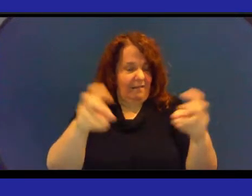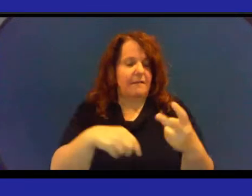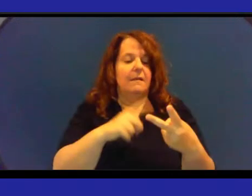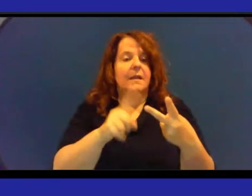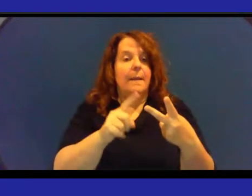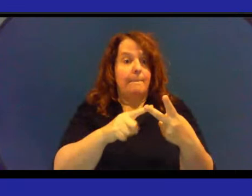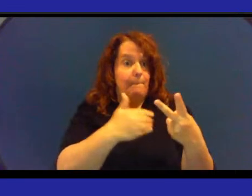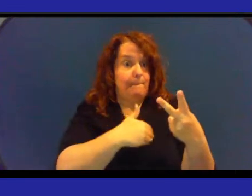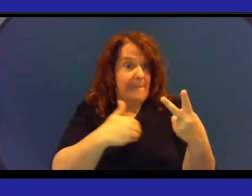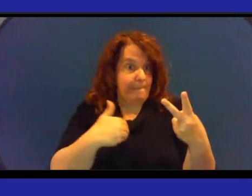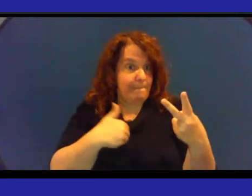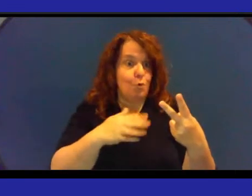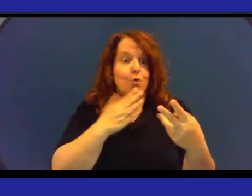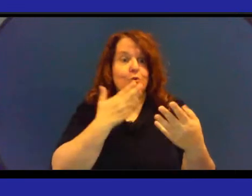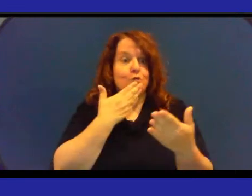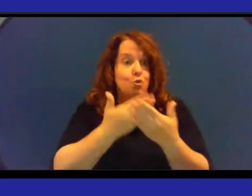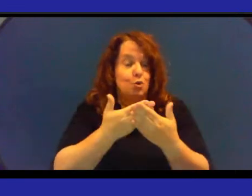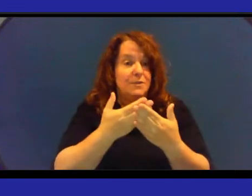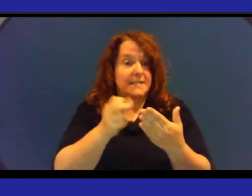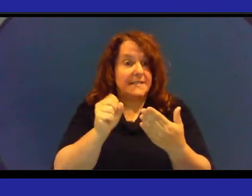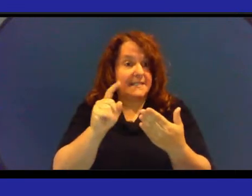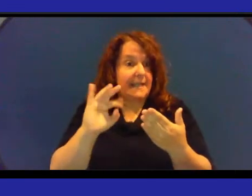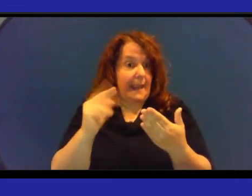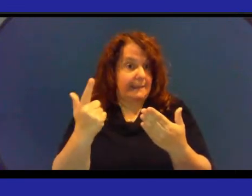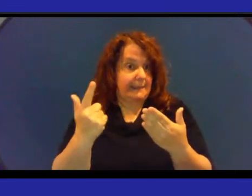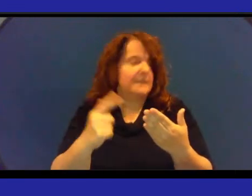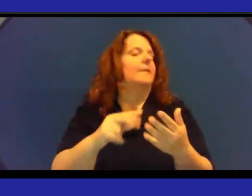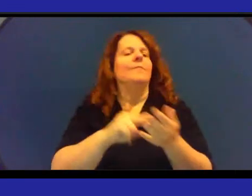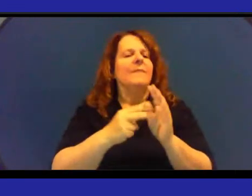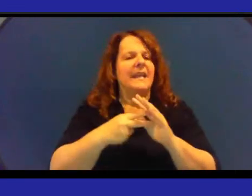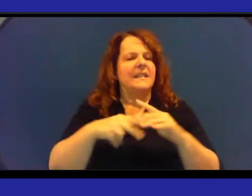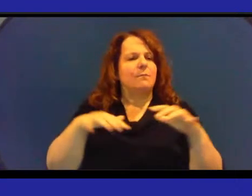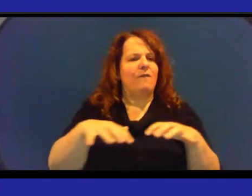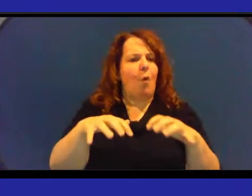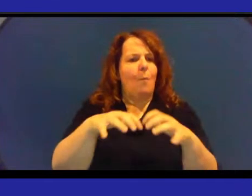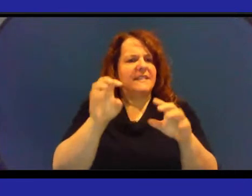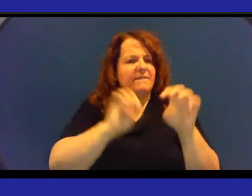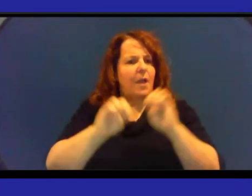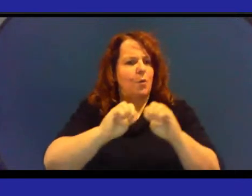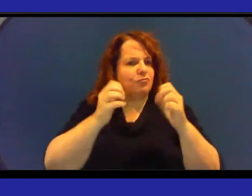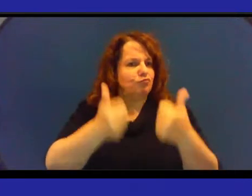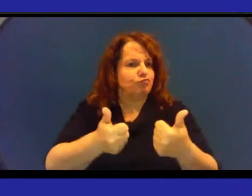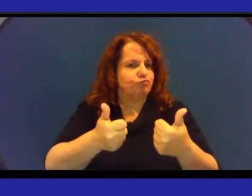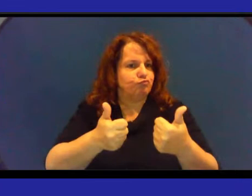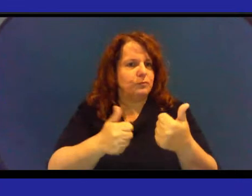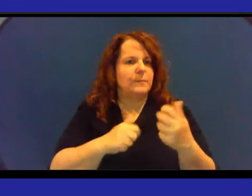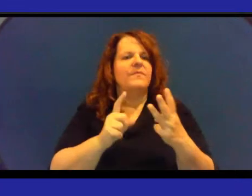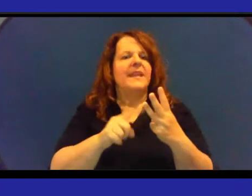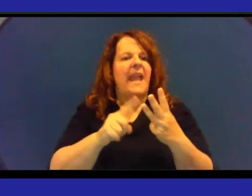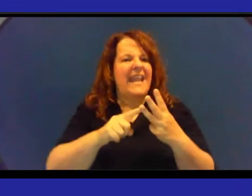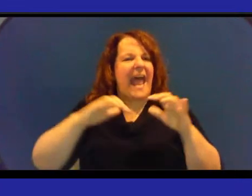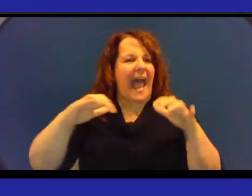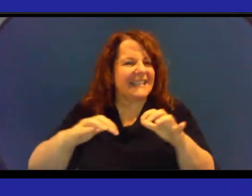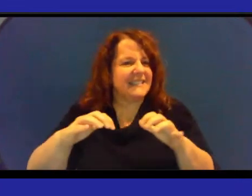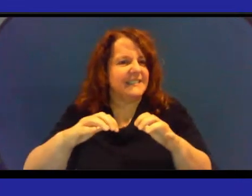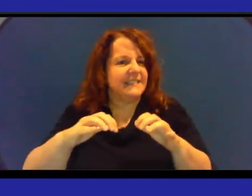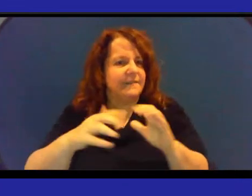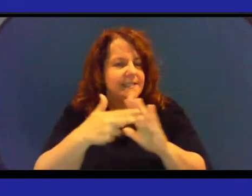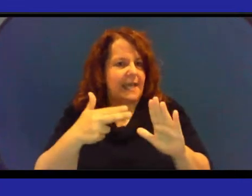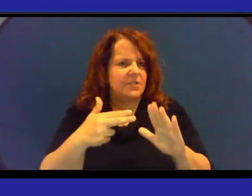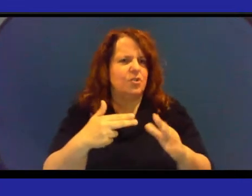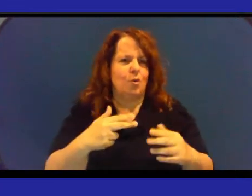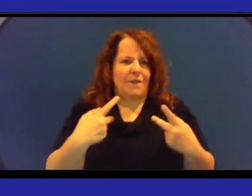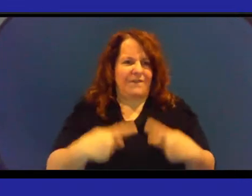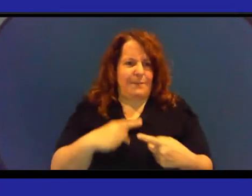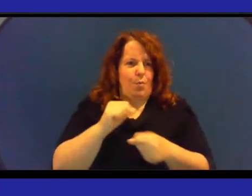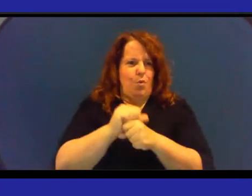good standing, so you have to have a good performance evaluation, and you have to be in active status. So you physically have to be working. If you're on any